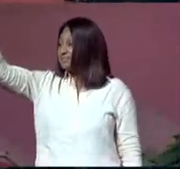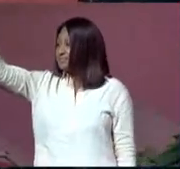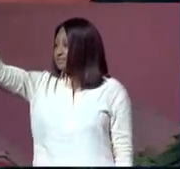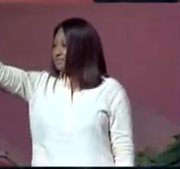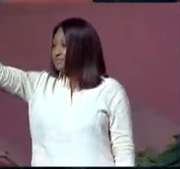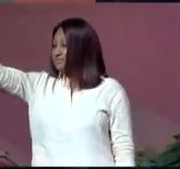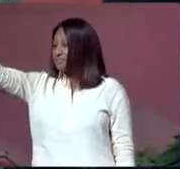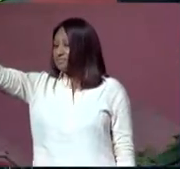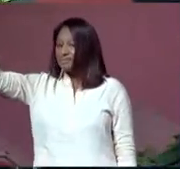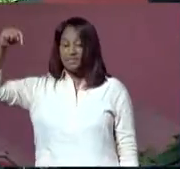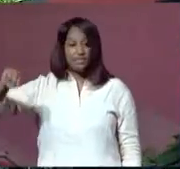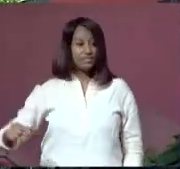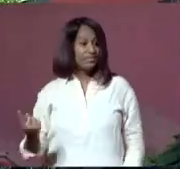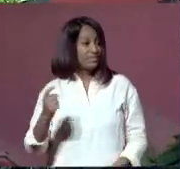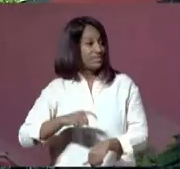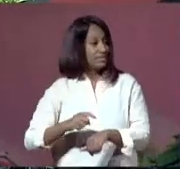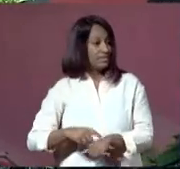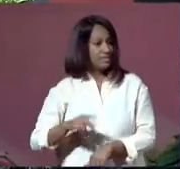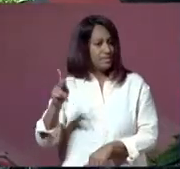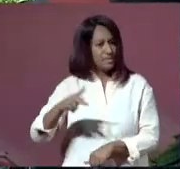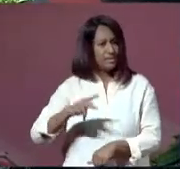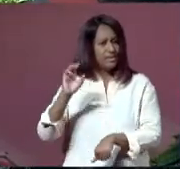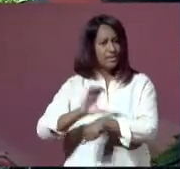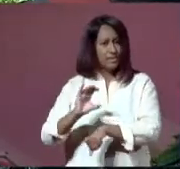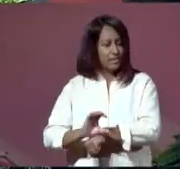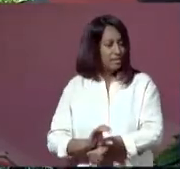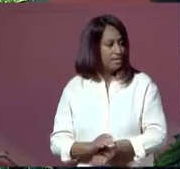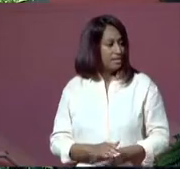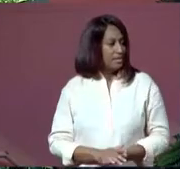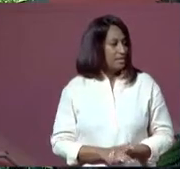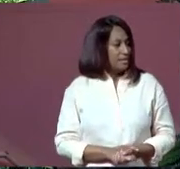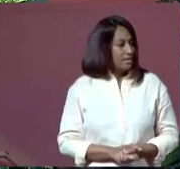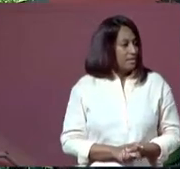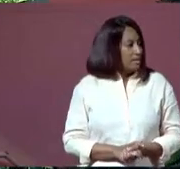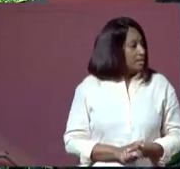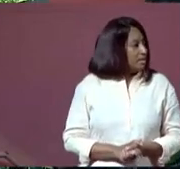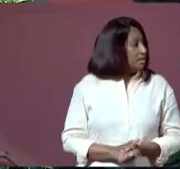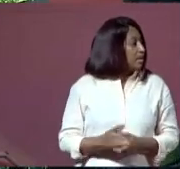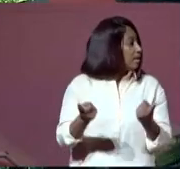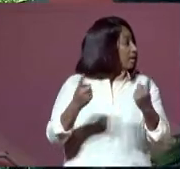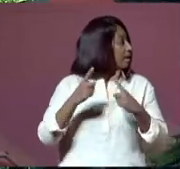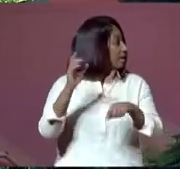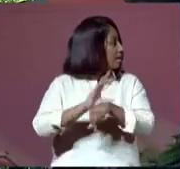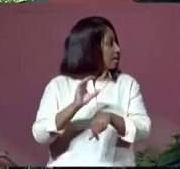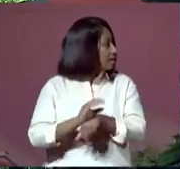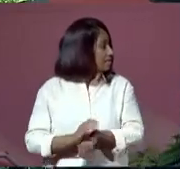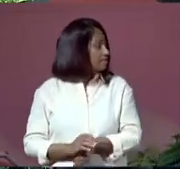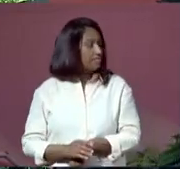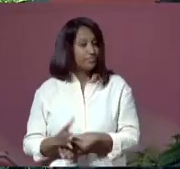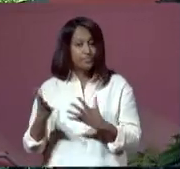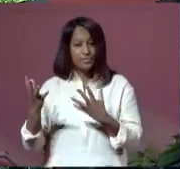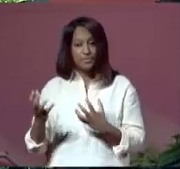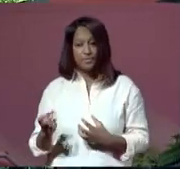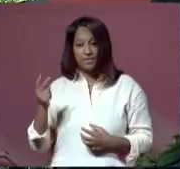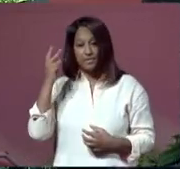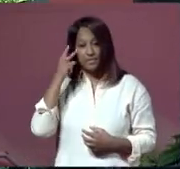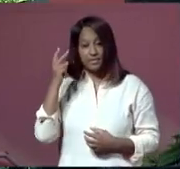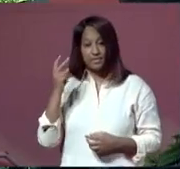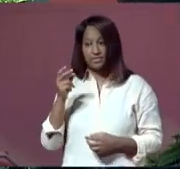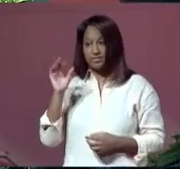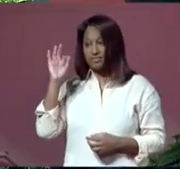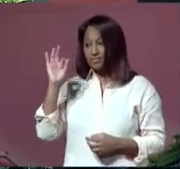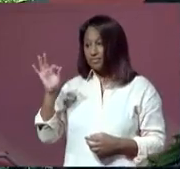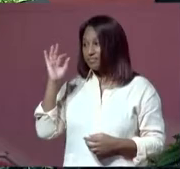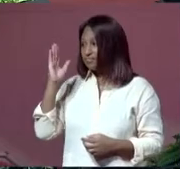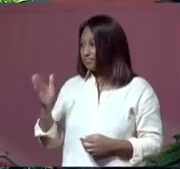This your first time back in a church. You said, I'm coming to church today because I'm coming to see Rudy. That was the wrong